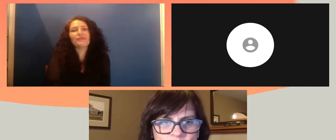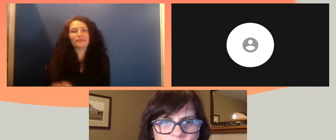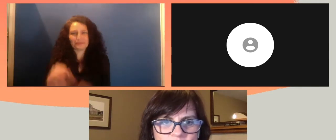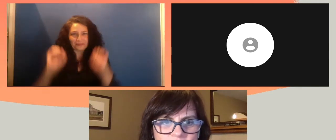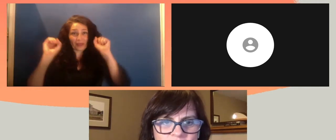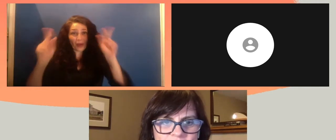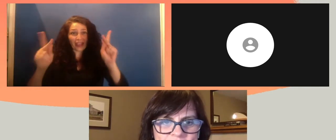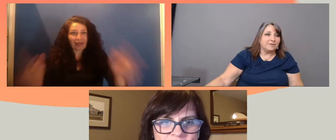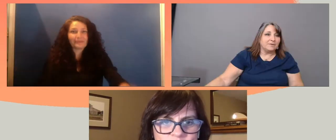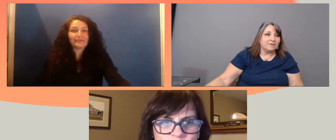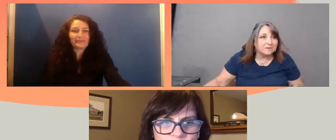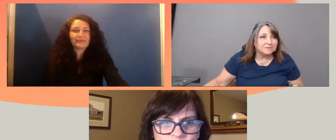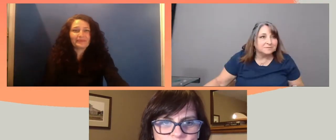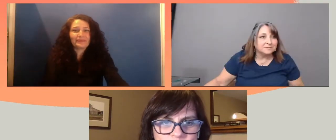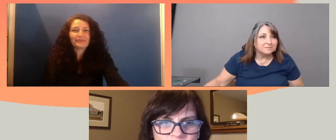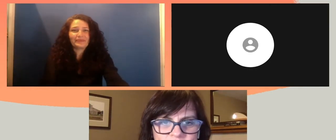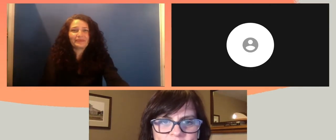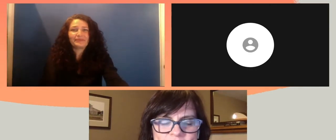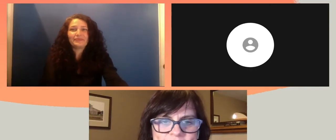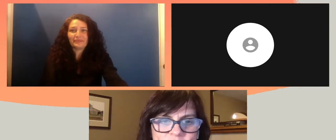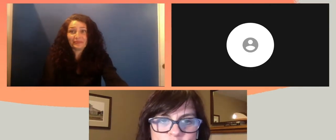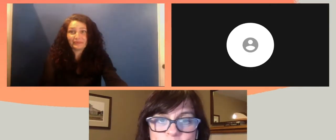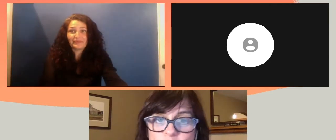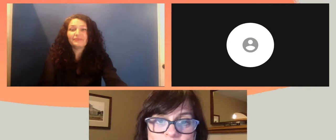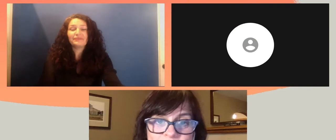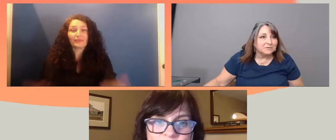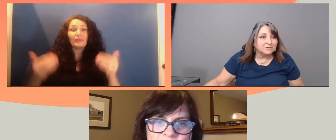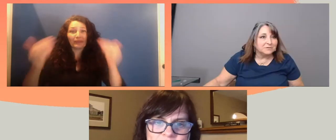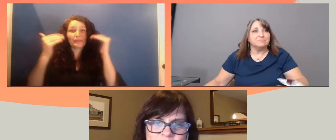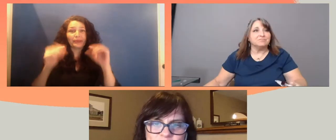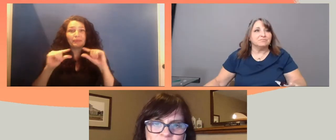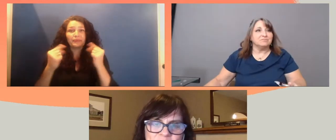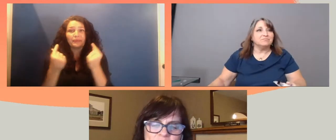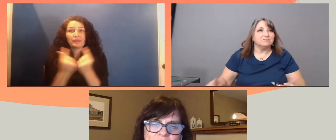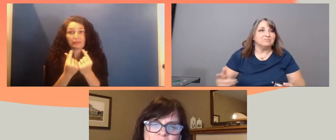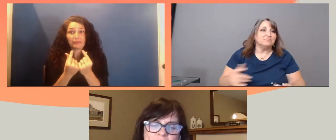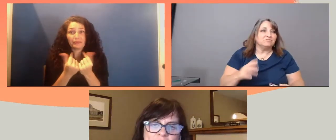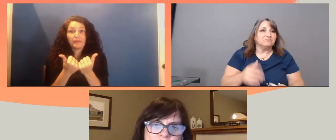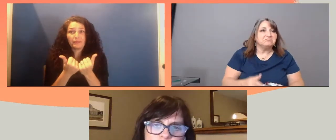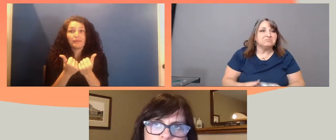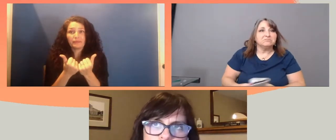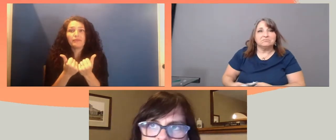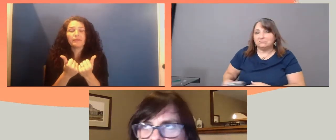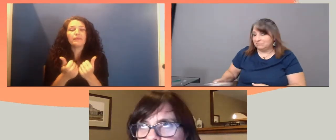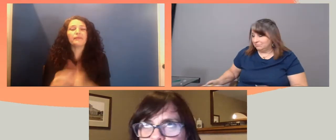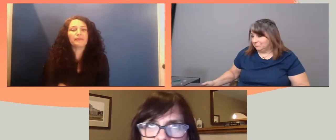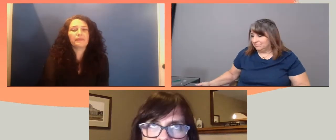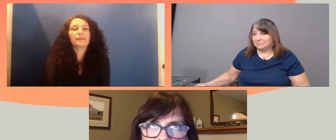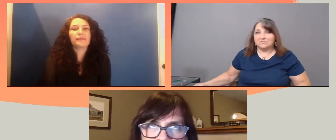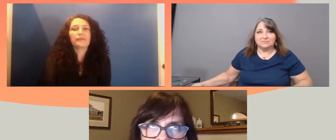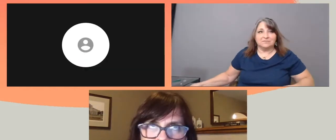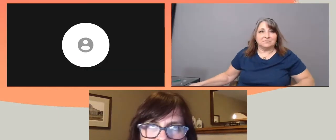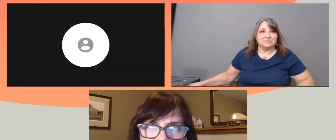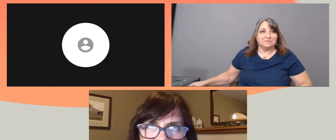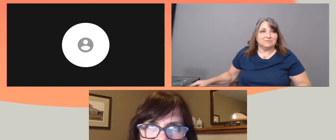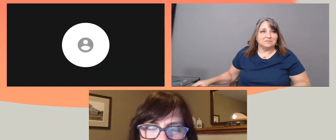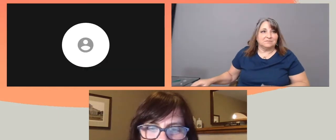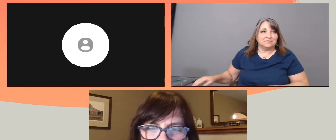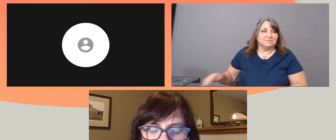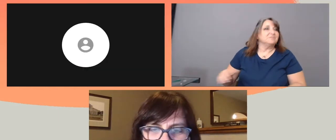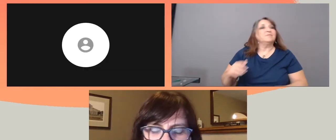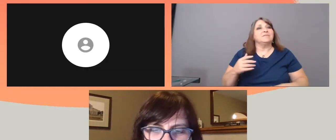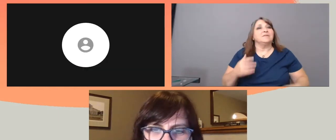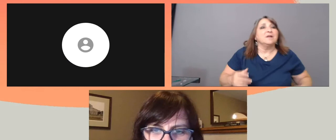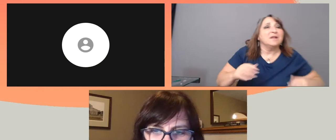Okay, so our next group, Distribution Advocates, whom I first learned about.